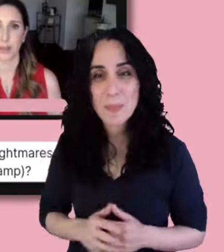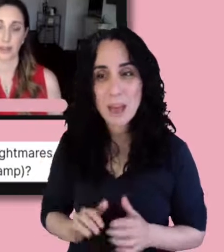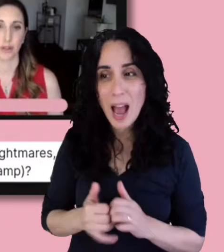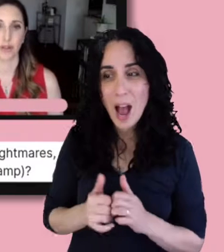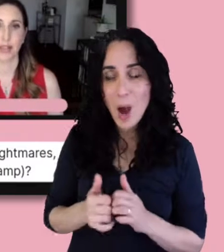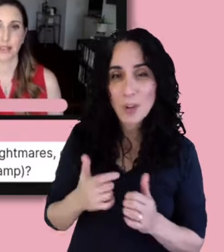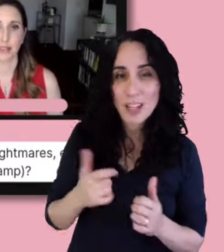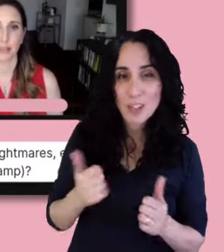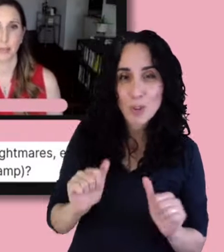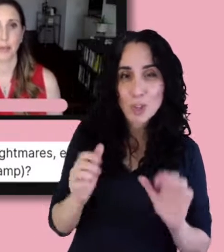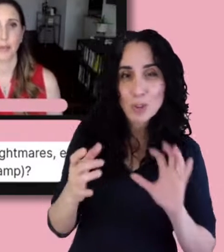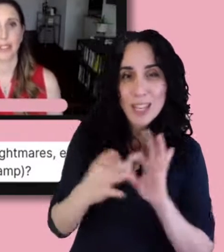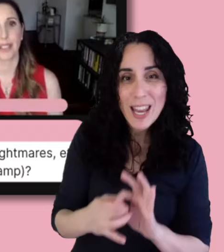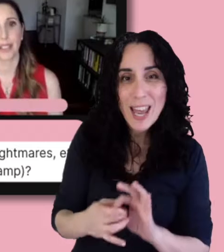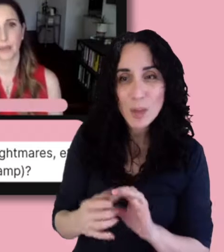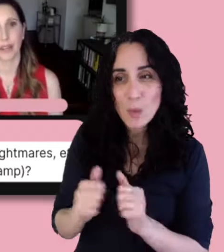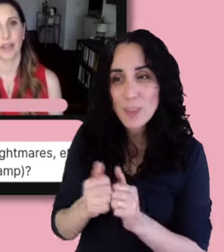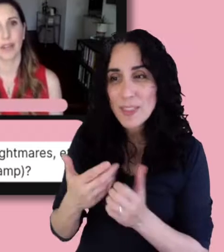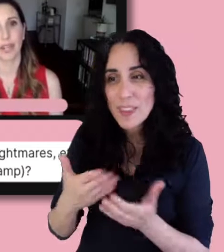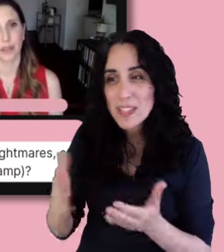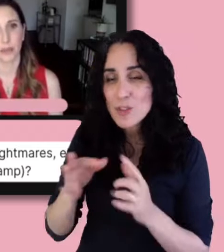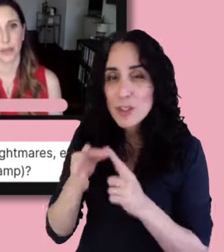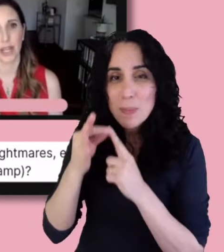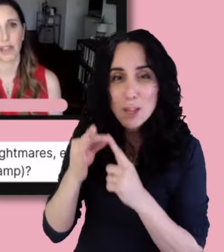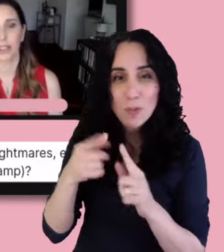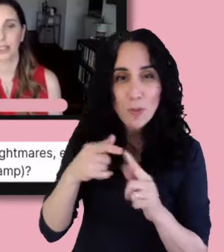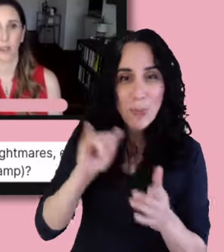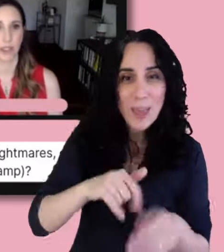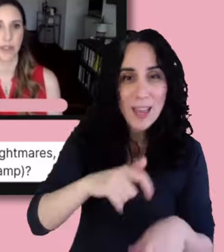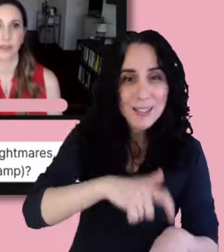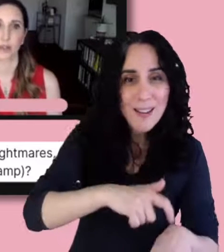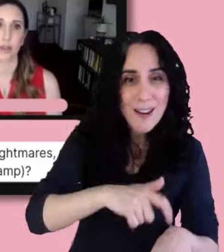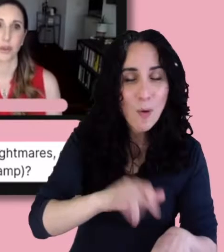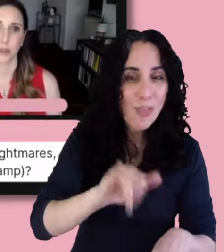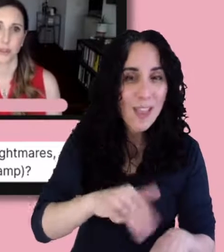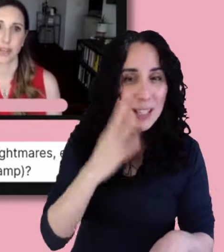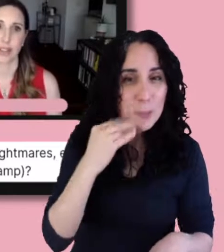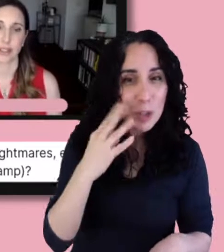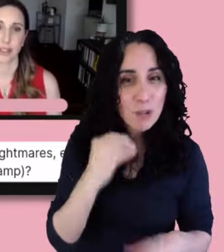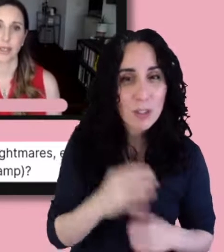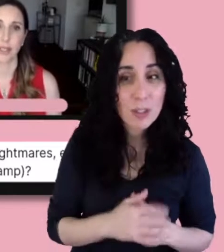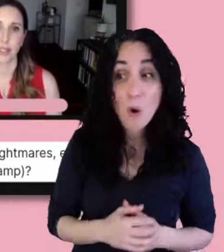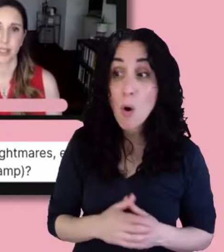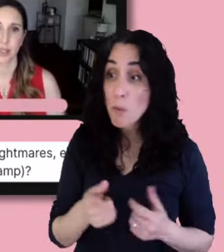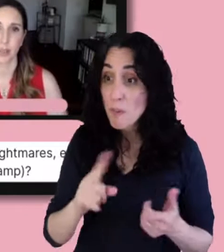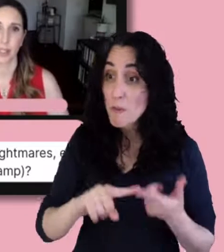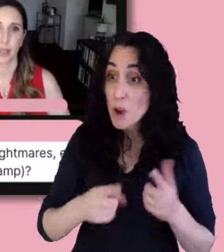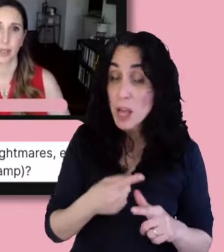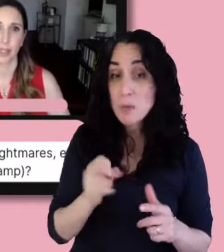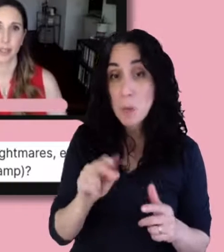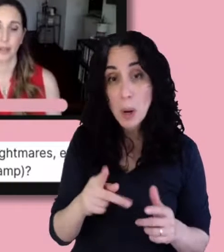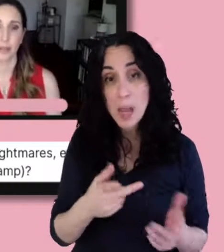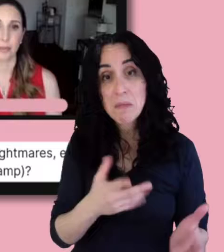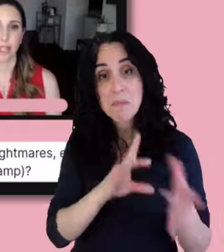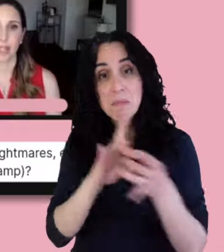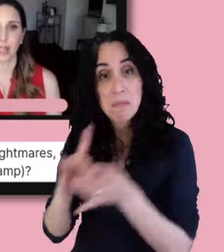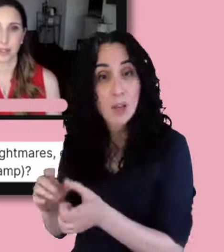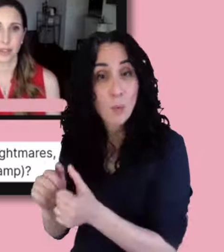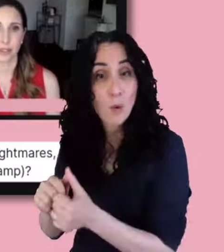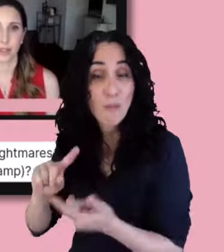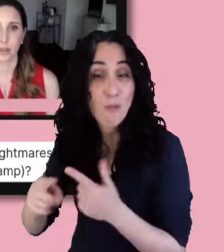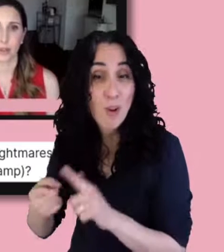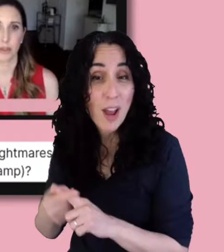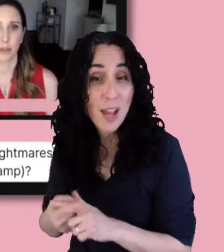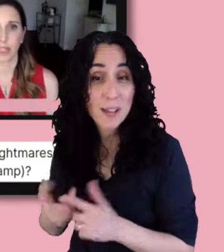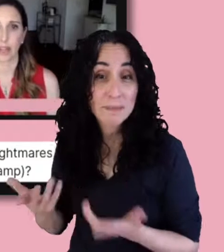a special friend. Maybe we connect with that friend so that he or she feels closer to that experience of summer camp. A lot of kids